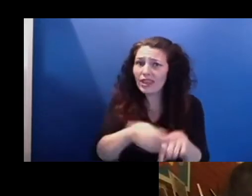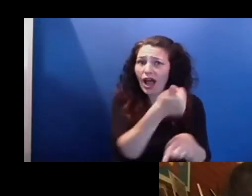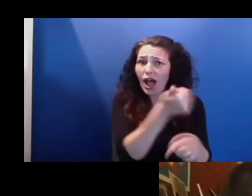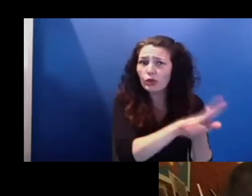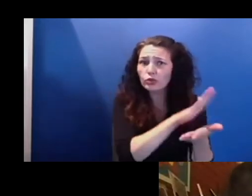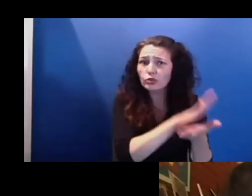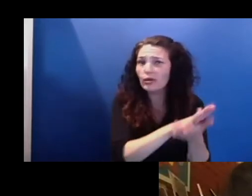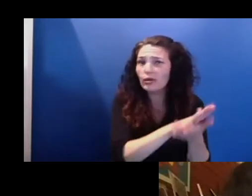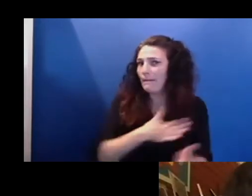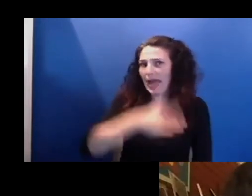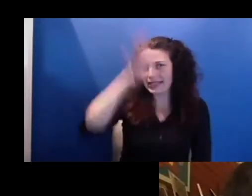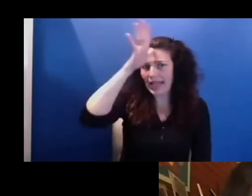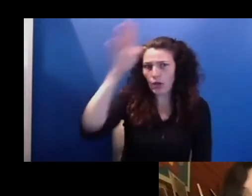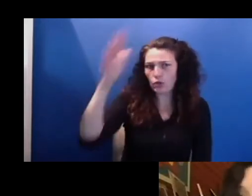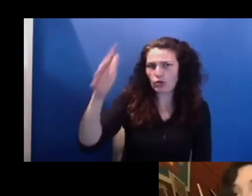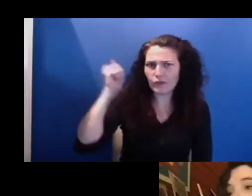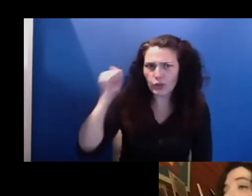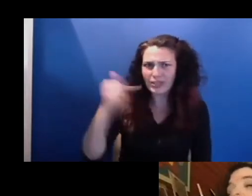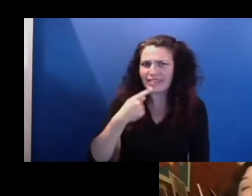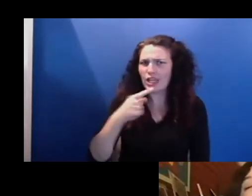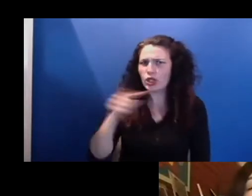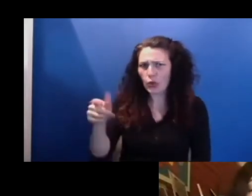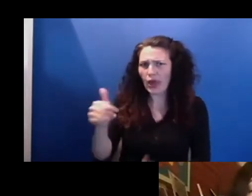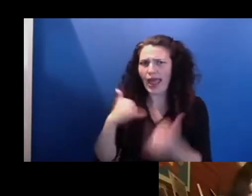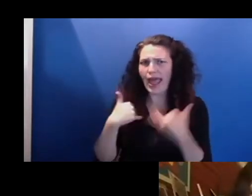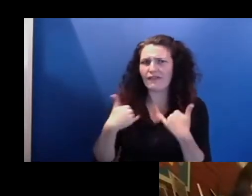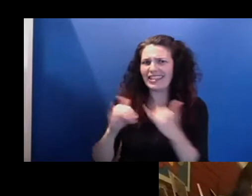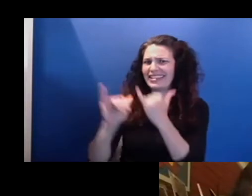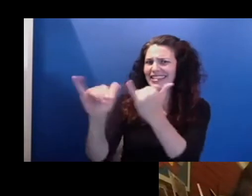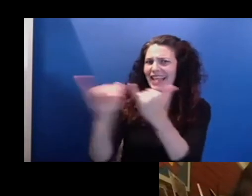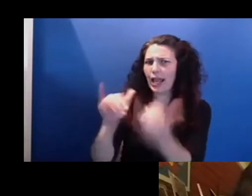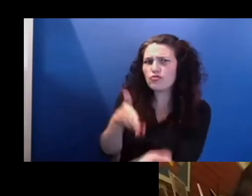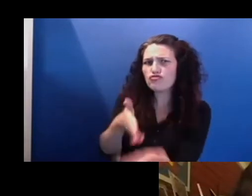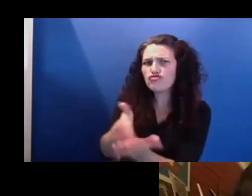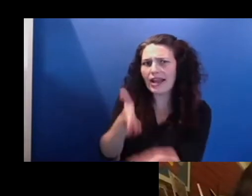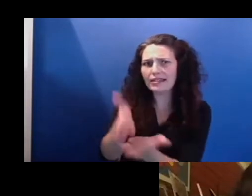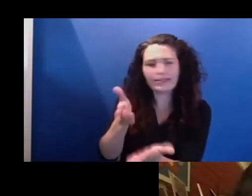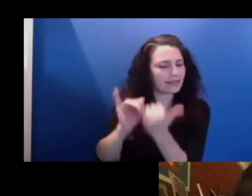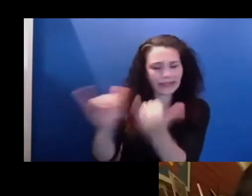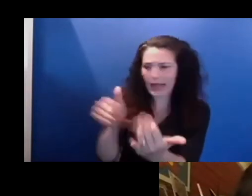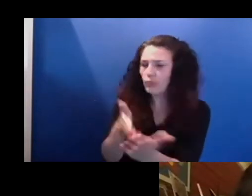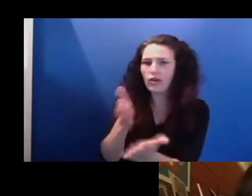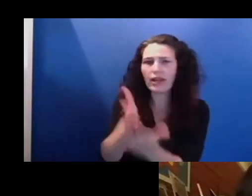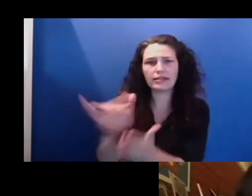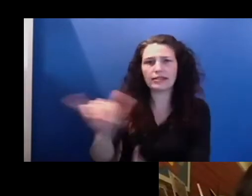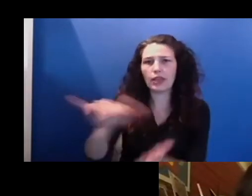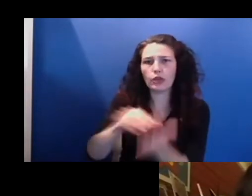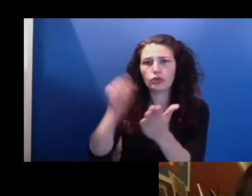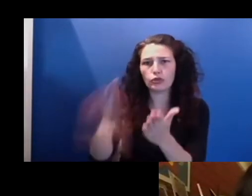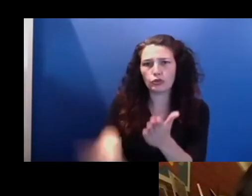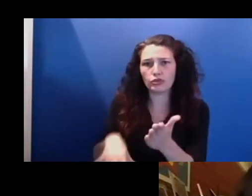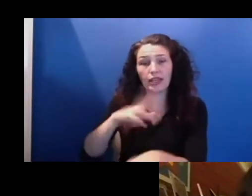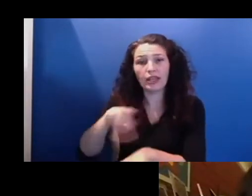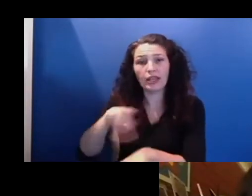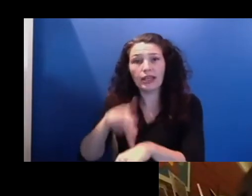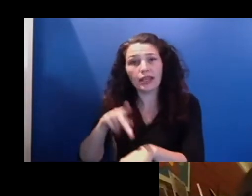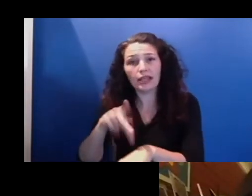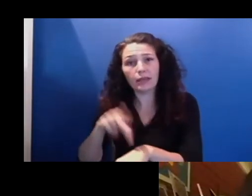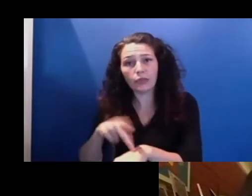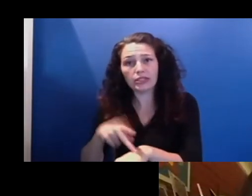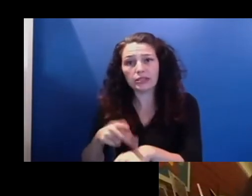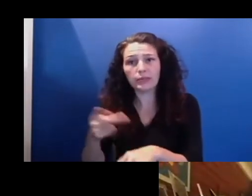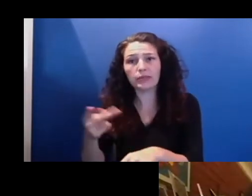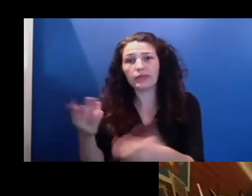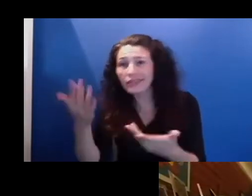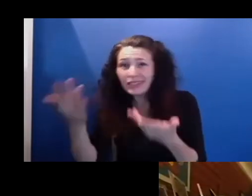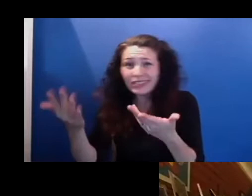right to be there with my older brothers. The principal finally relented and allowed me to attend, with the condition that we agreed not to hold the district liable for